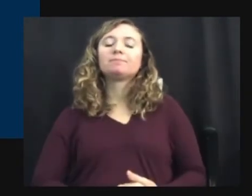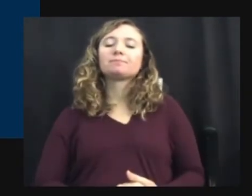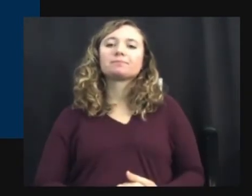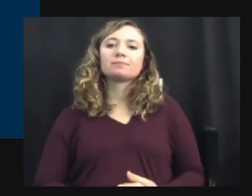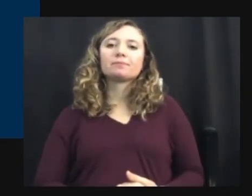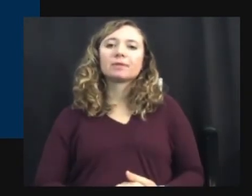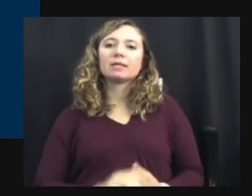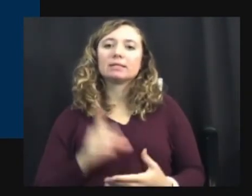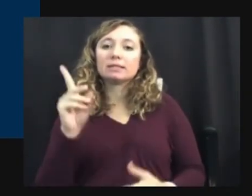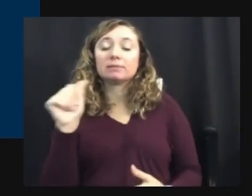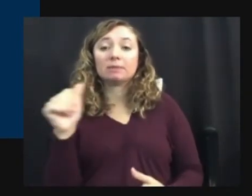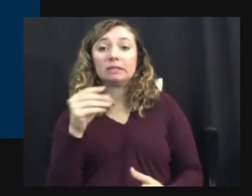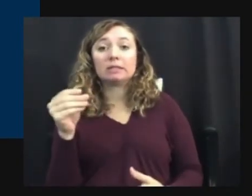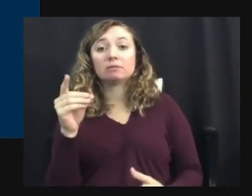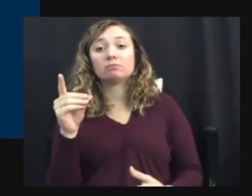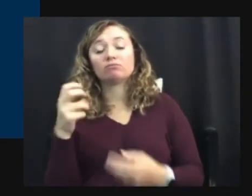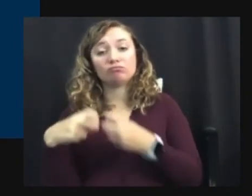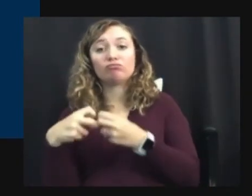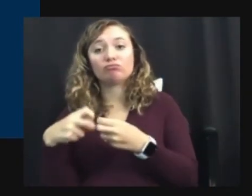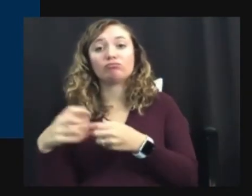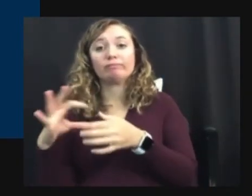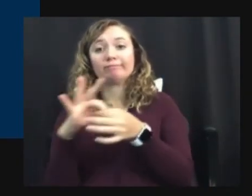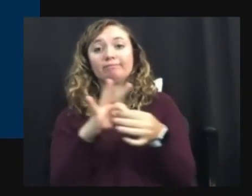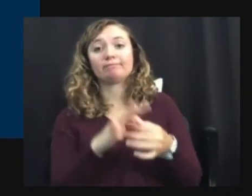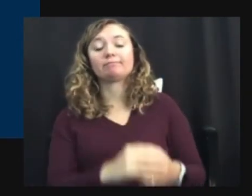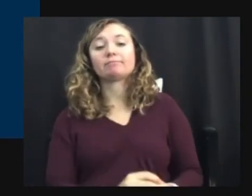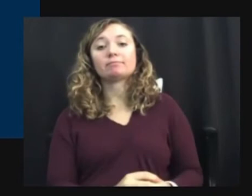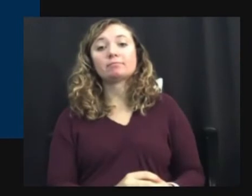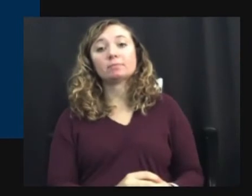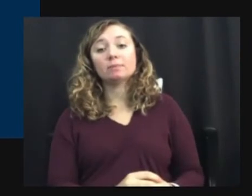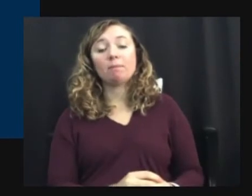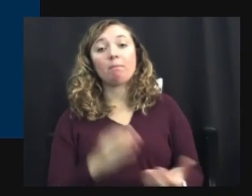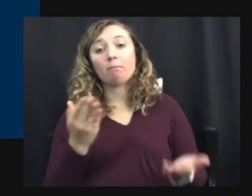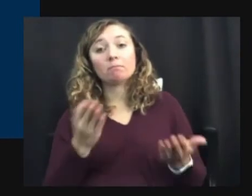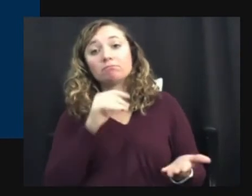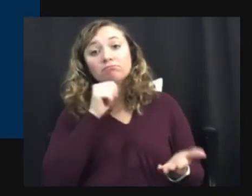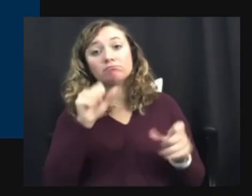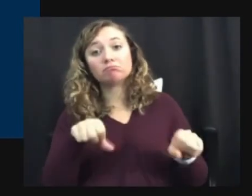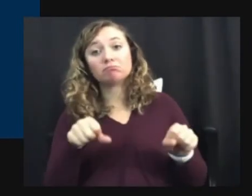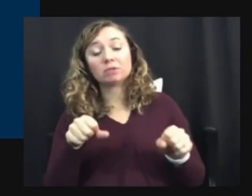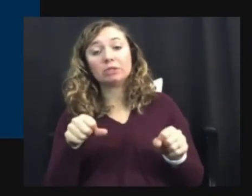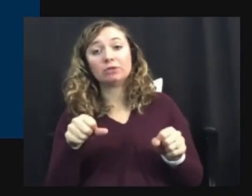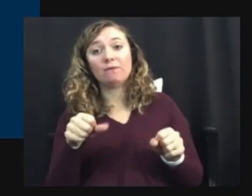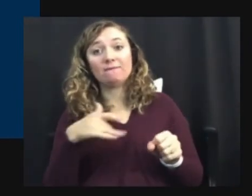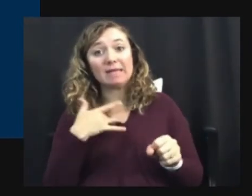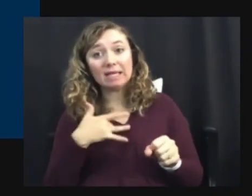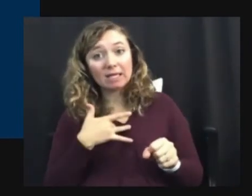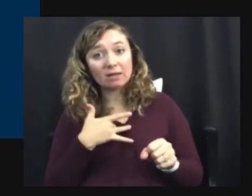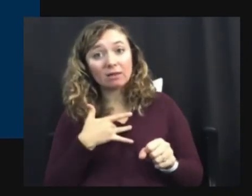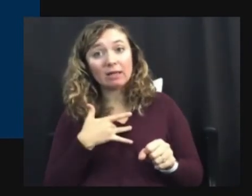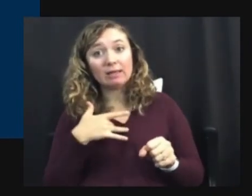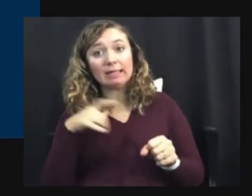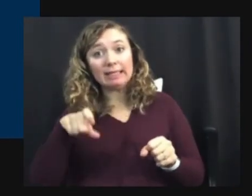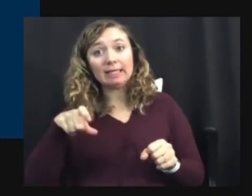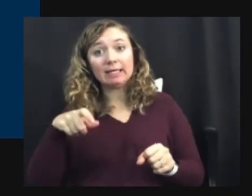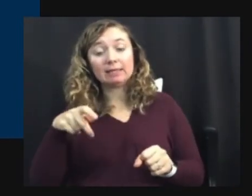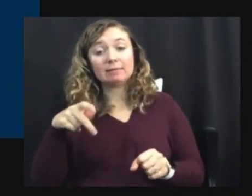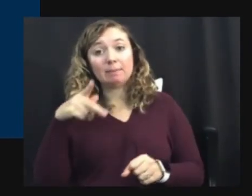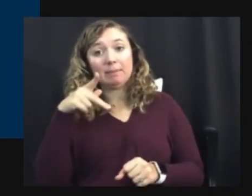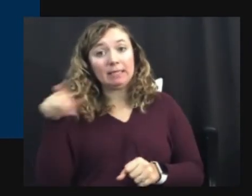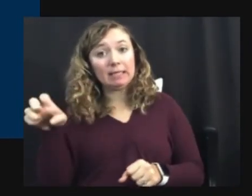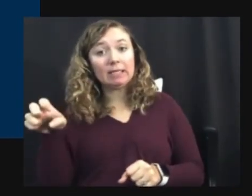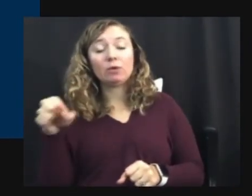sometimes. And they may not be able to feel that they have to pee or use